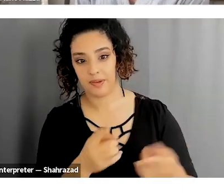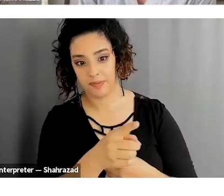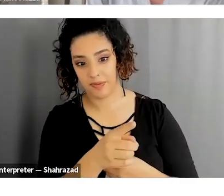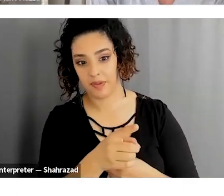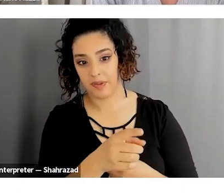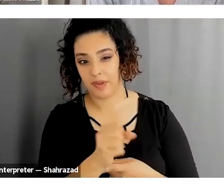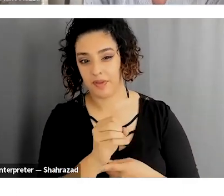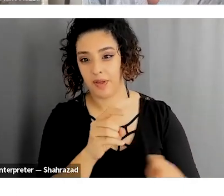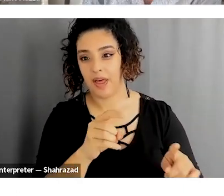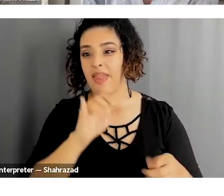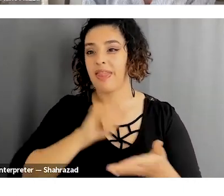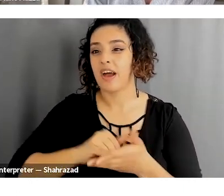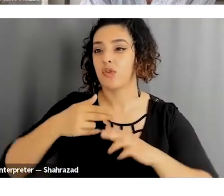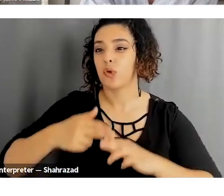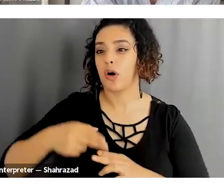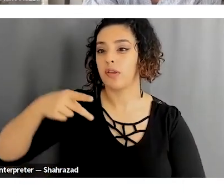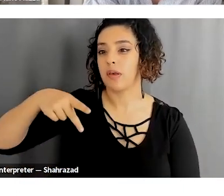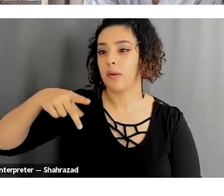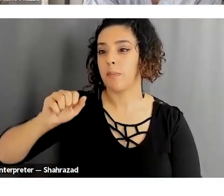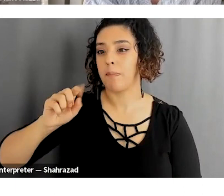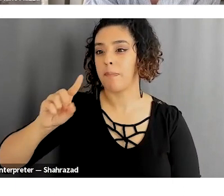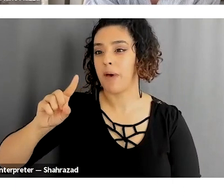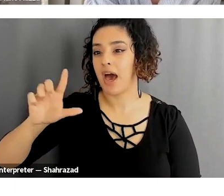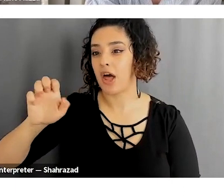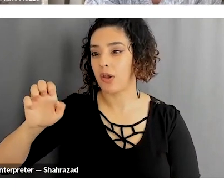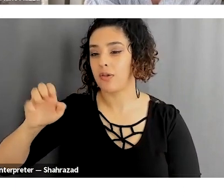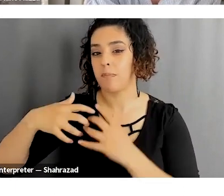is something called a paddle machine. This